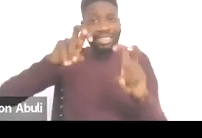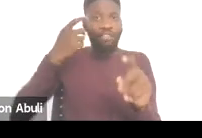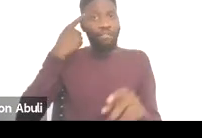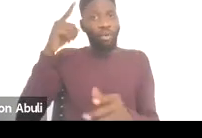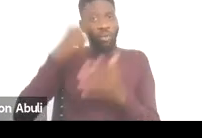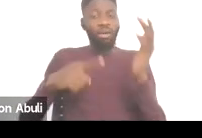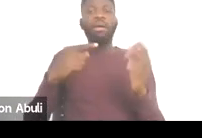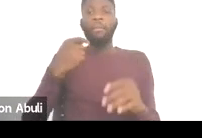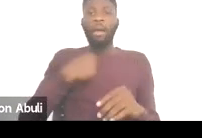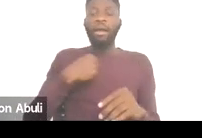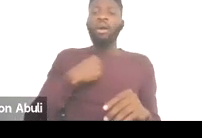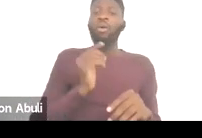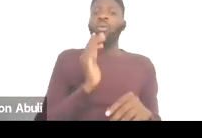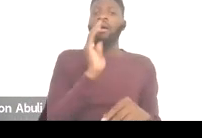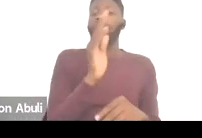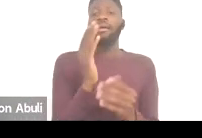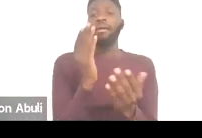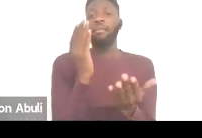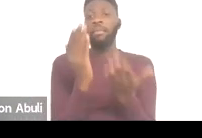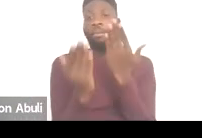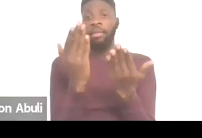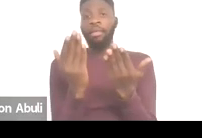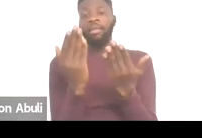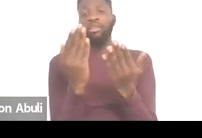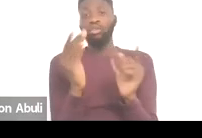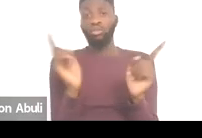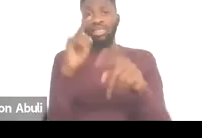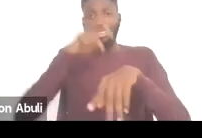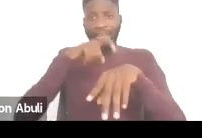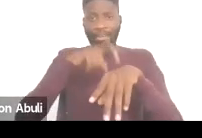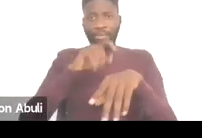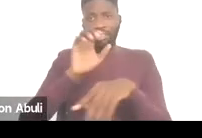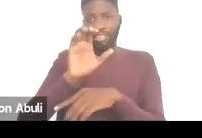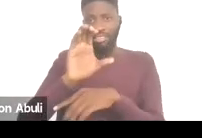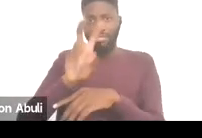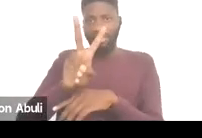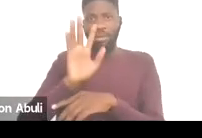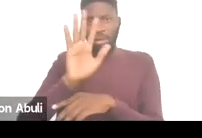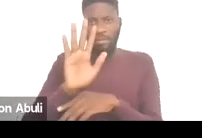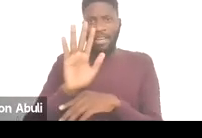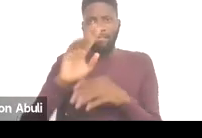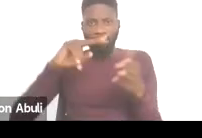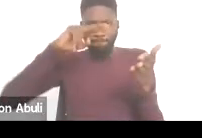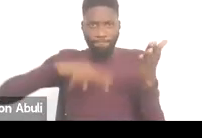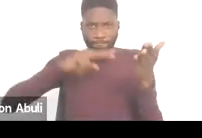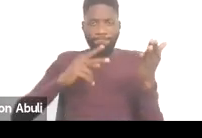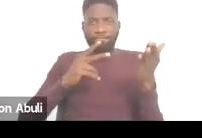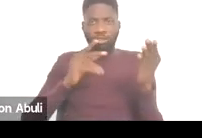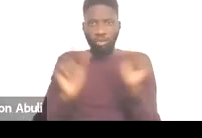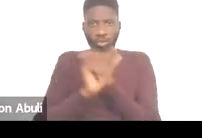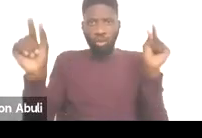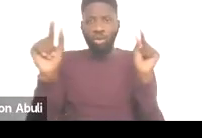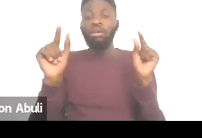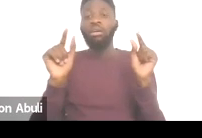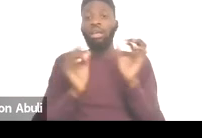me, I will take the shortest time to go through your CV. And if your CV is interesting enough,